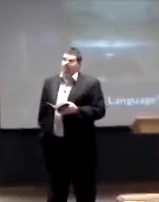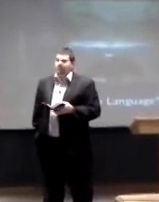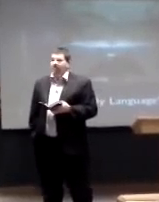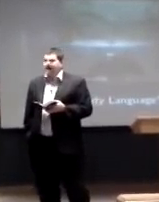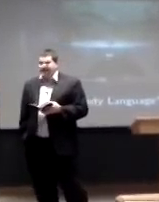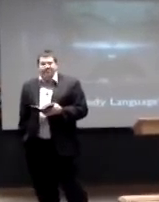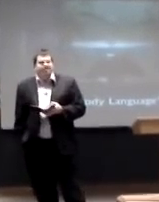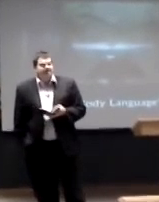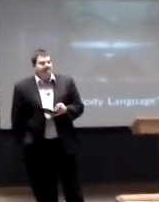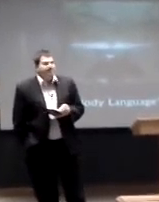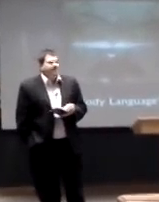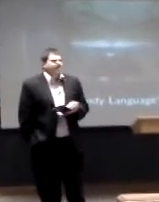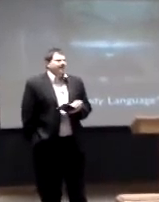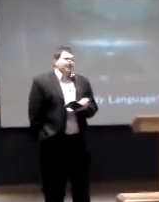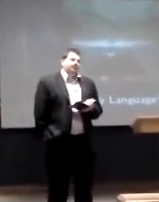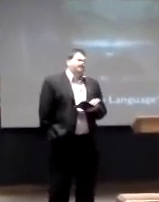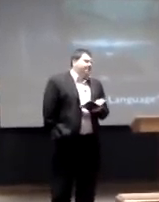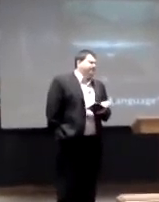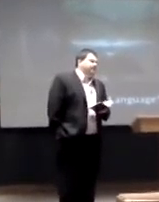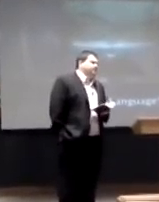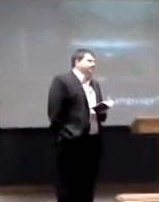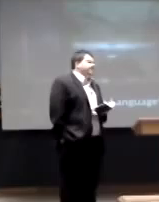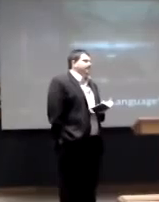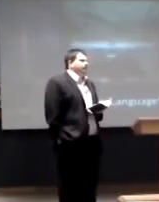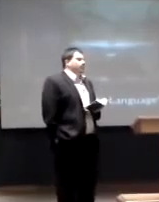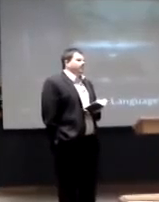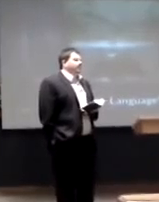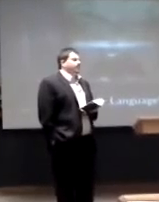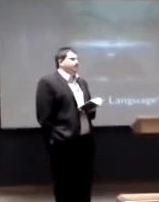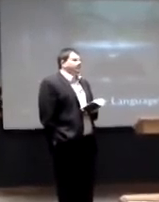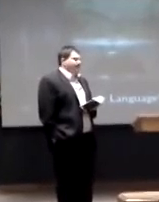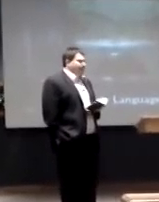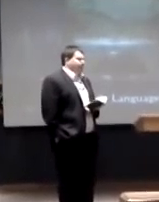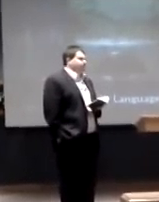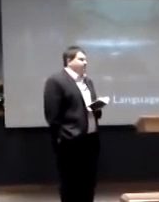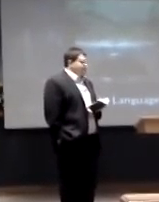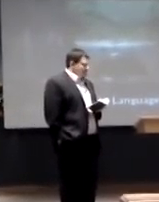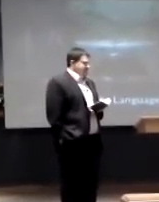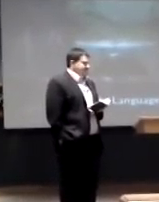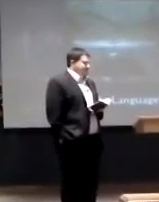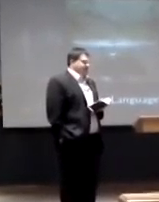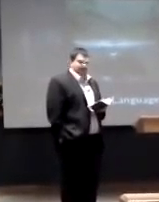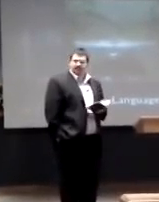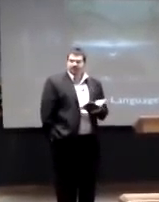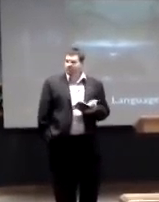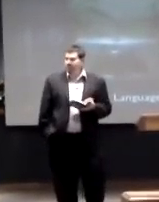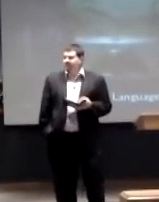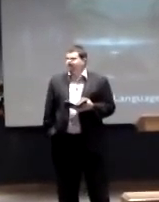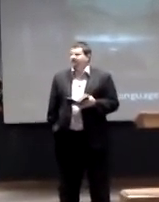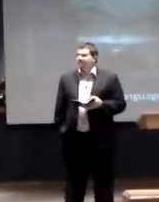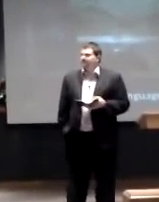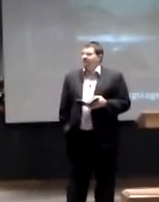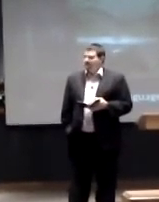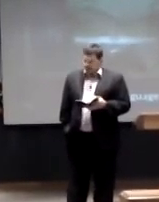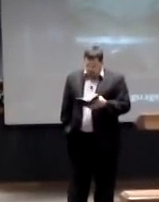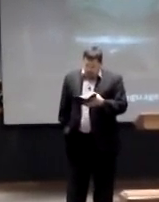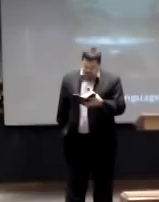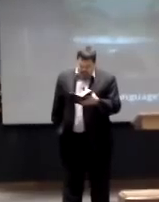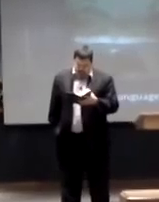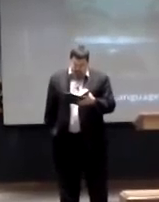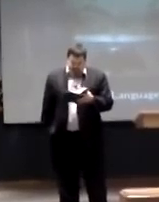what our eyes see, and we definitely want to be careful what our mouths say. Is that not true?